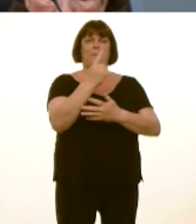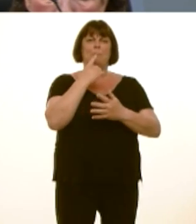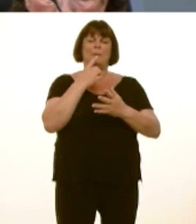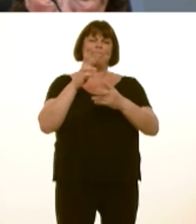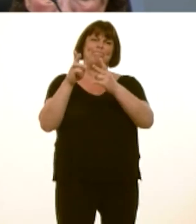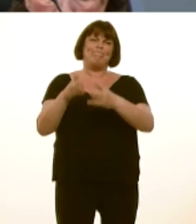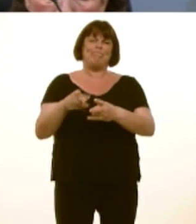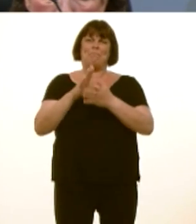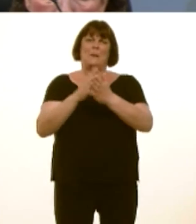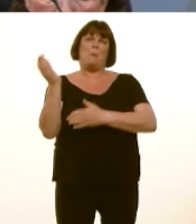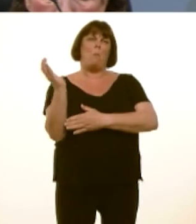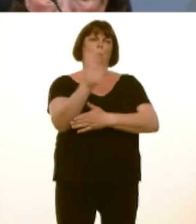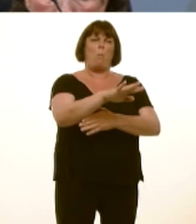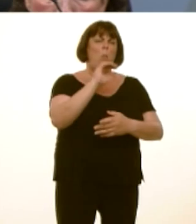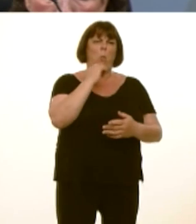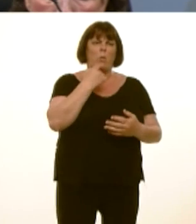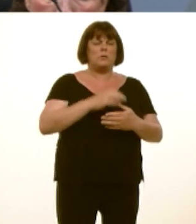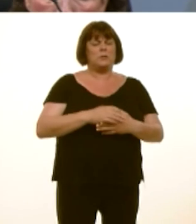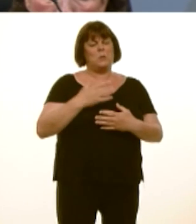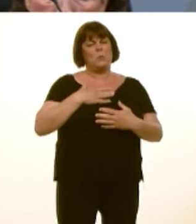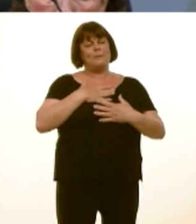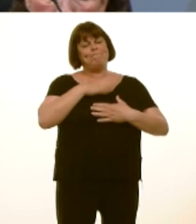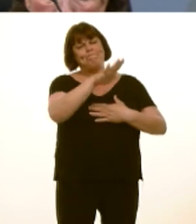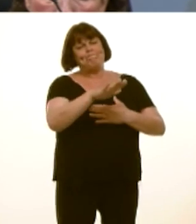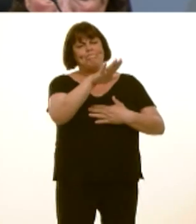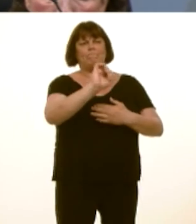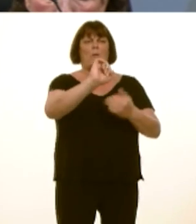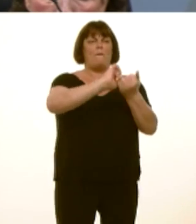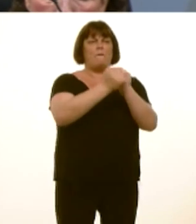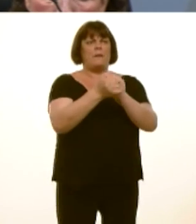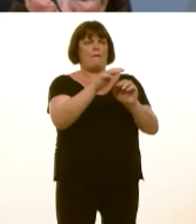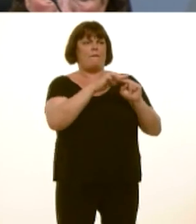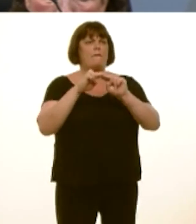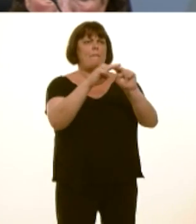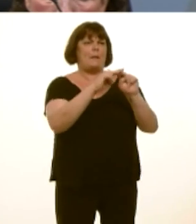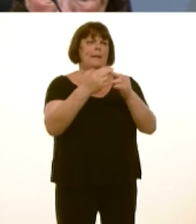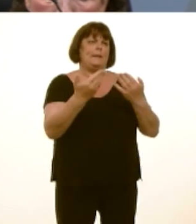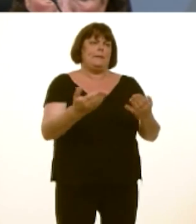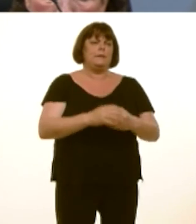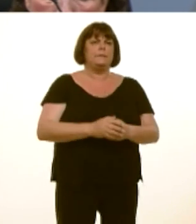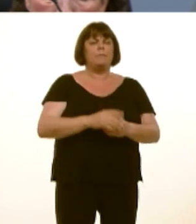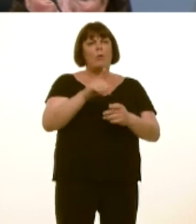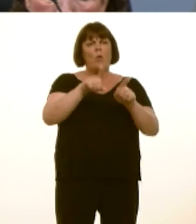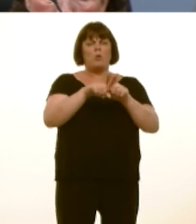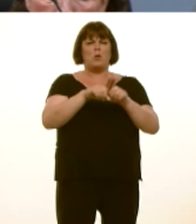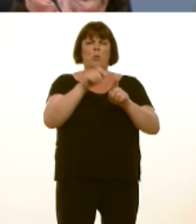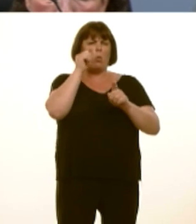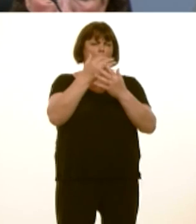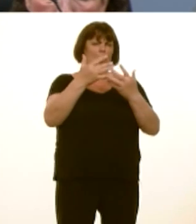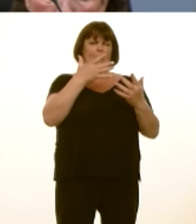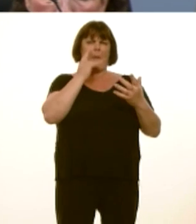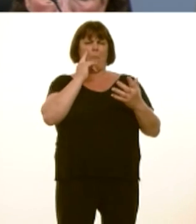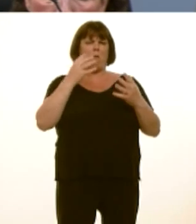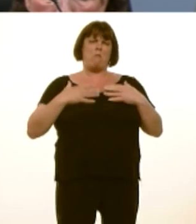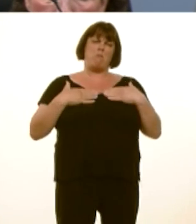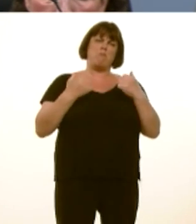And our deepest sympathies go to her family and friends at this very troubling time. Also acknowledging the heroics of many people as well,